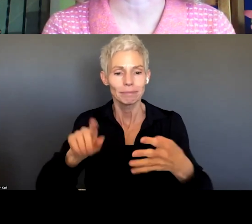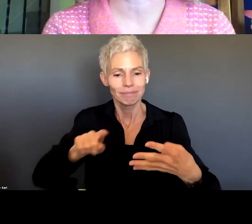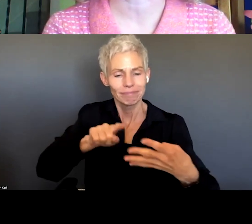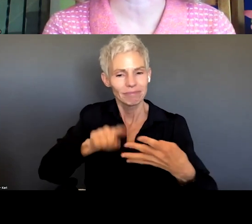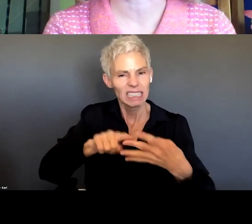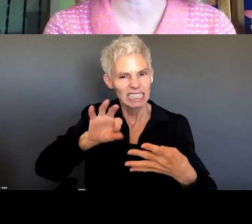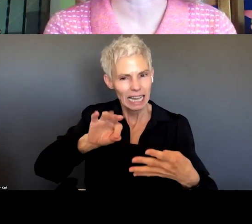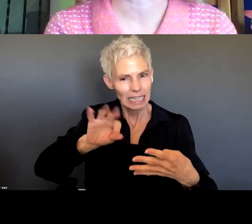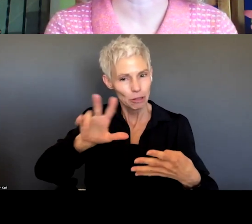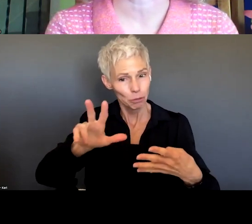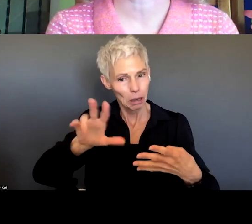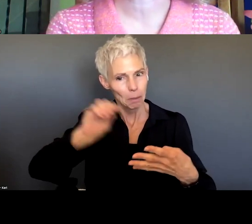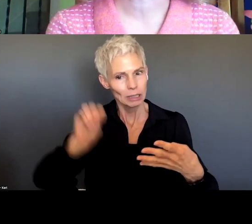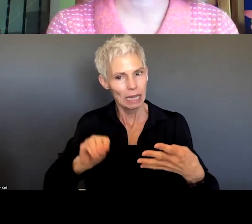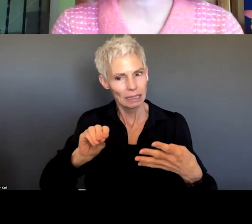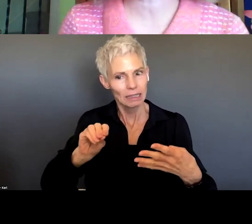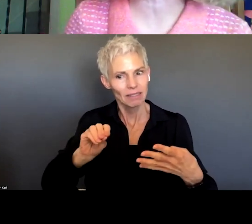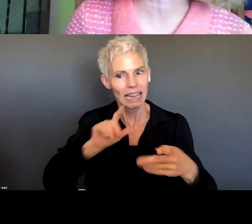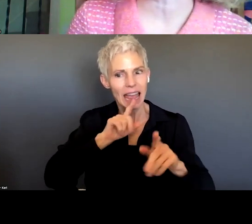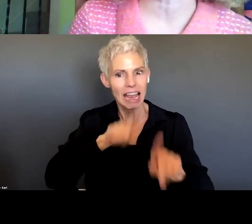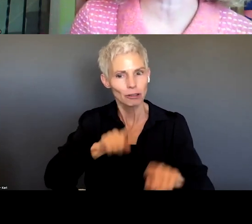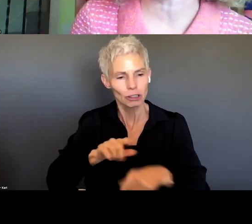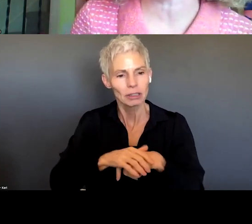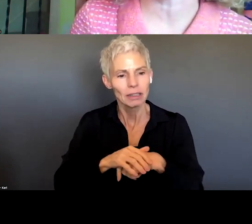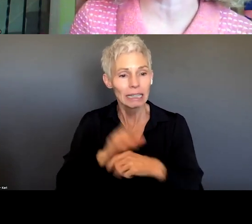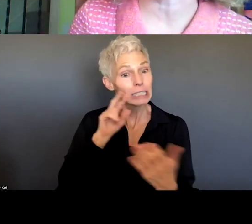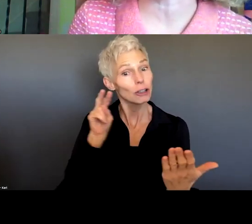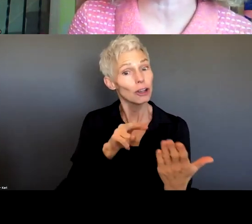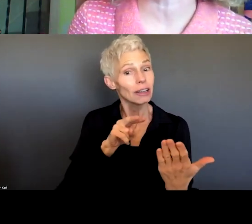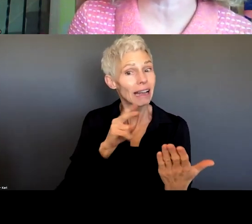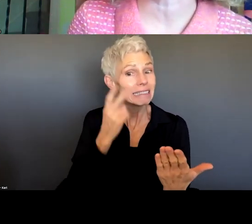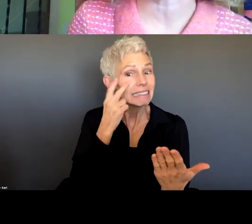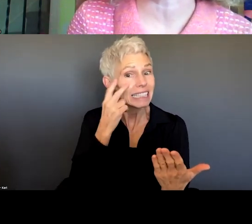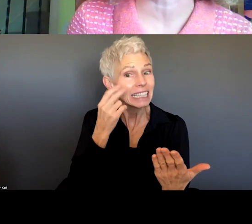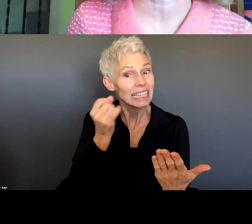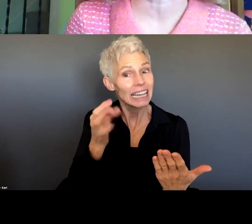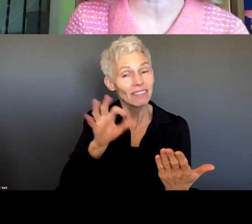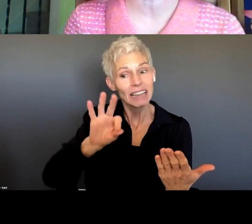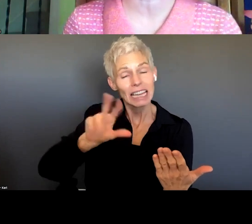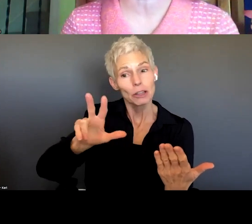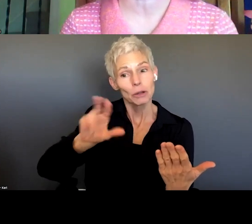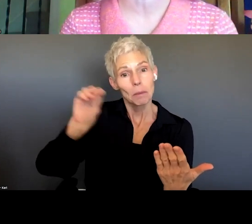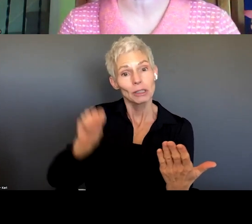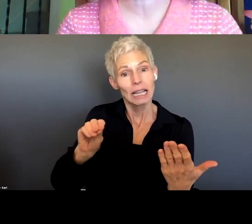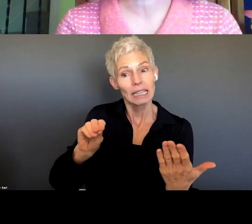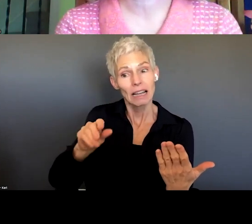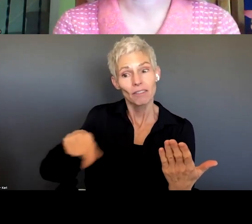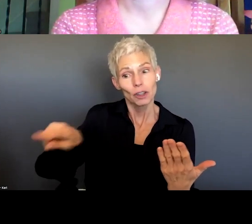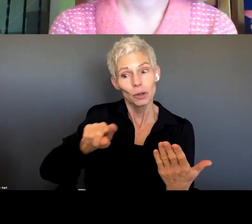our audience's answers. So let's take a look and see if 93% of our audience is